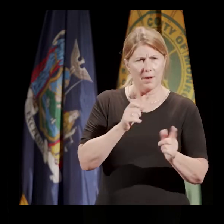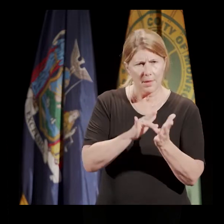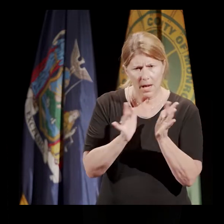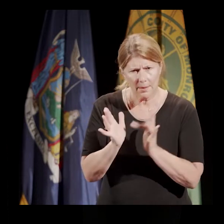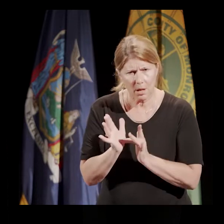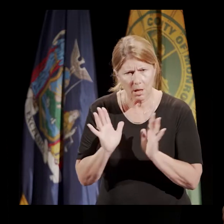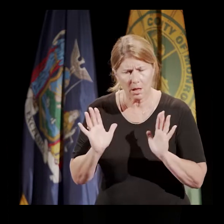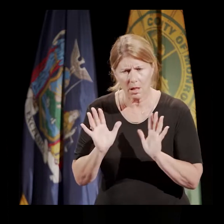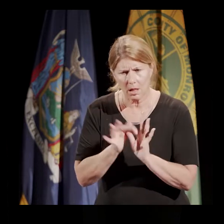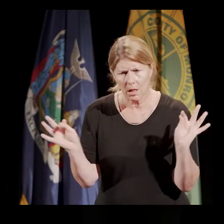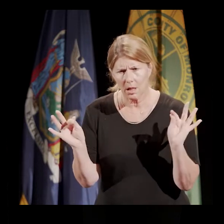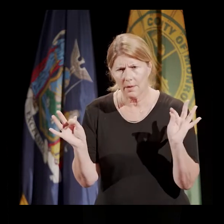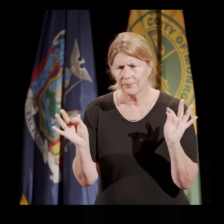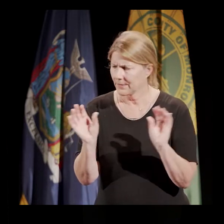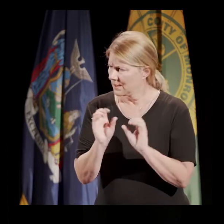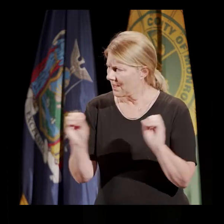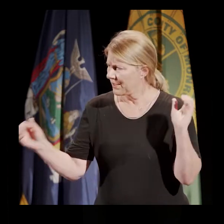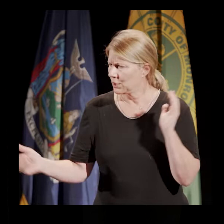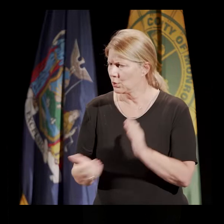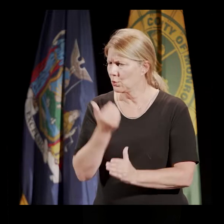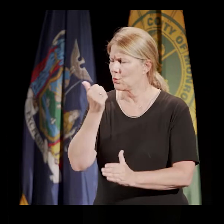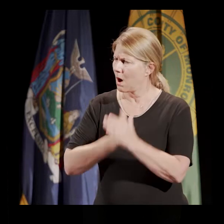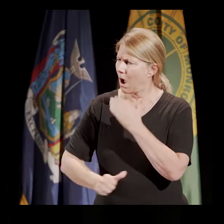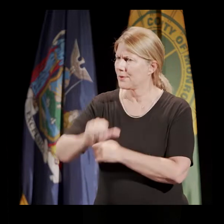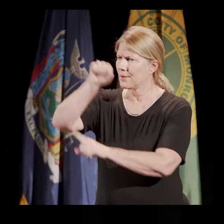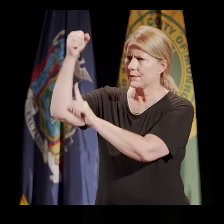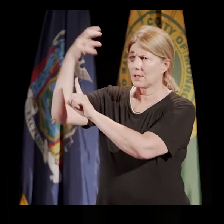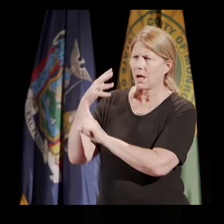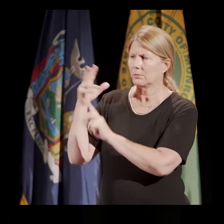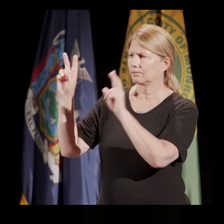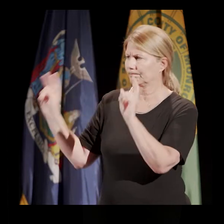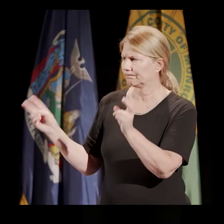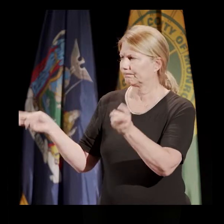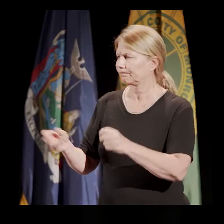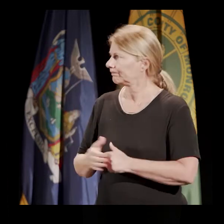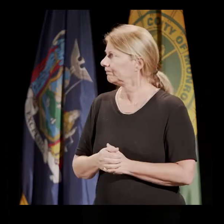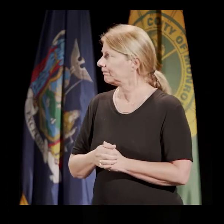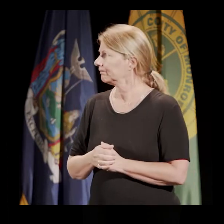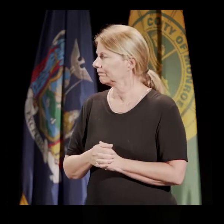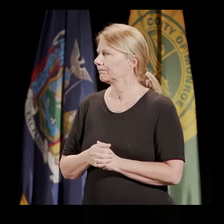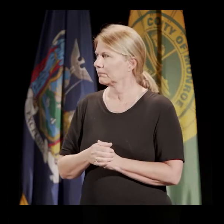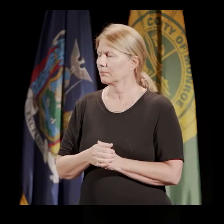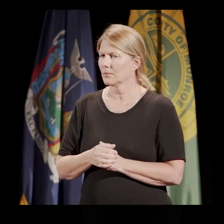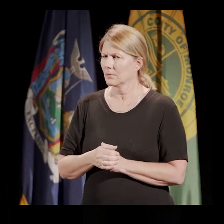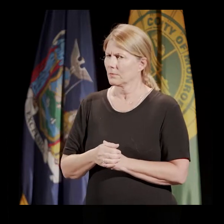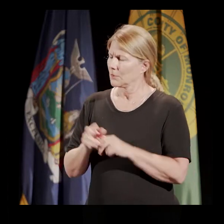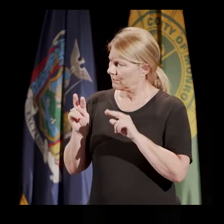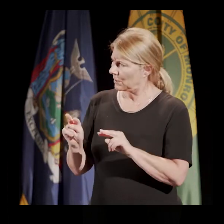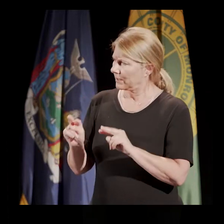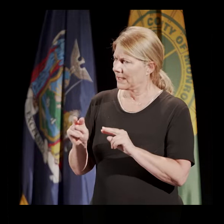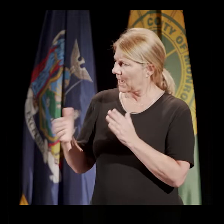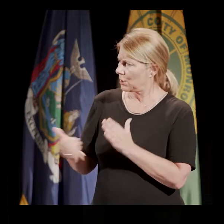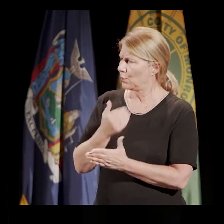the sun. So instead of creating new initiatives, we're going to accelerate the work that's already taking place while also looking at emerging business